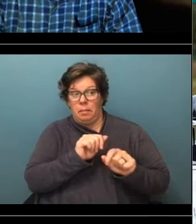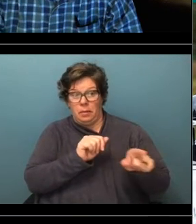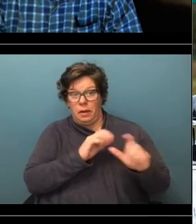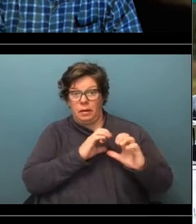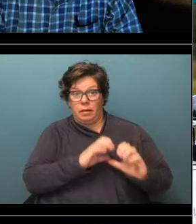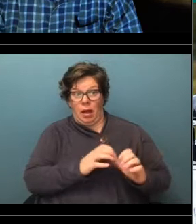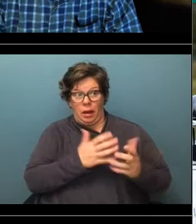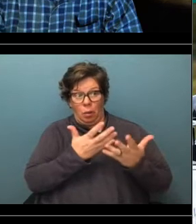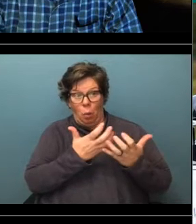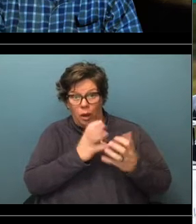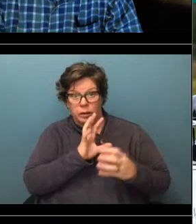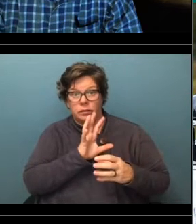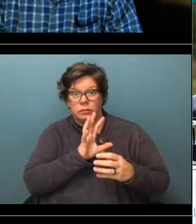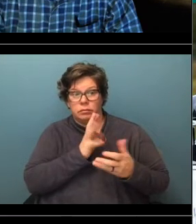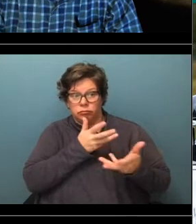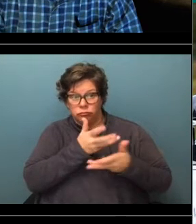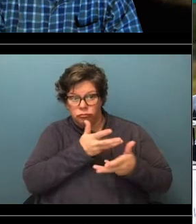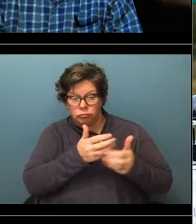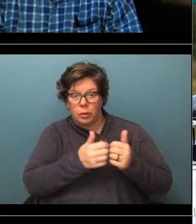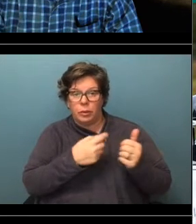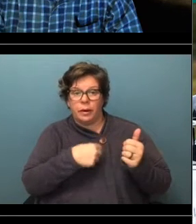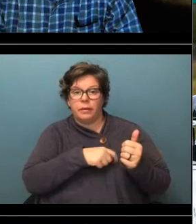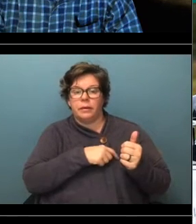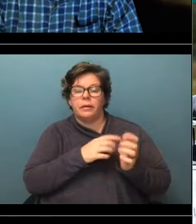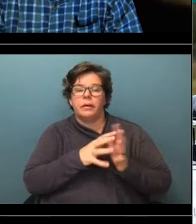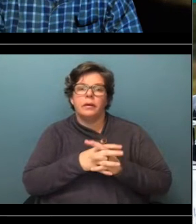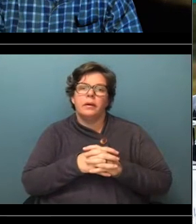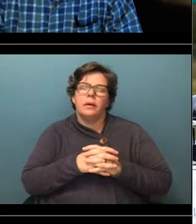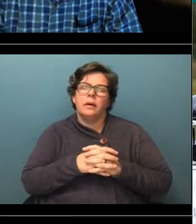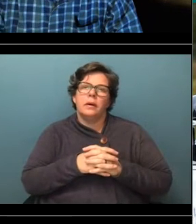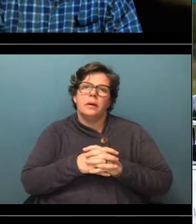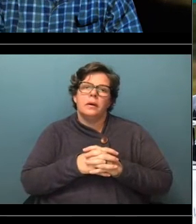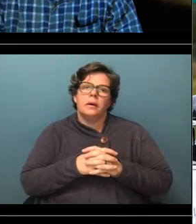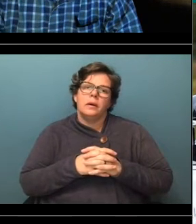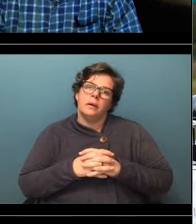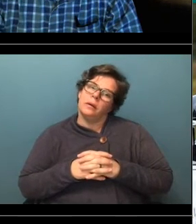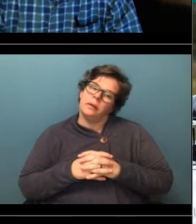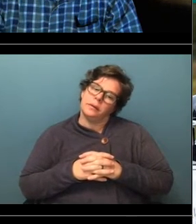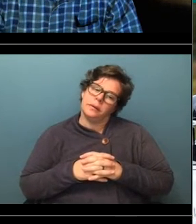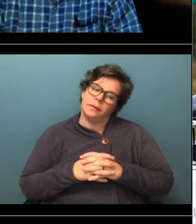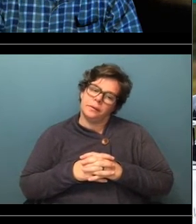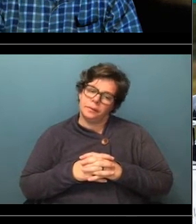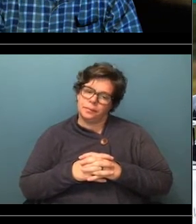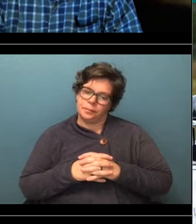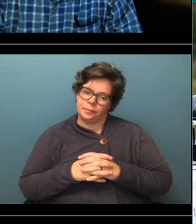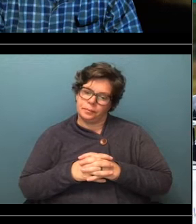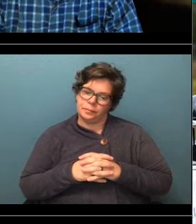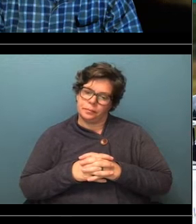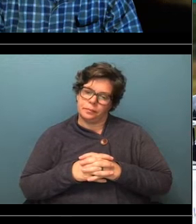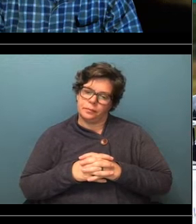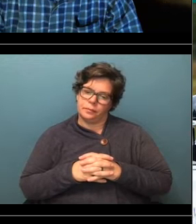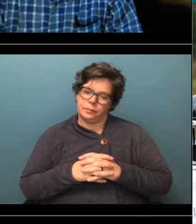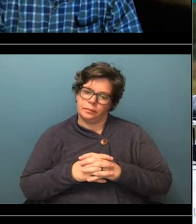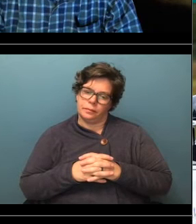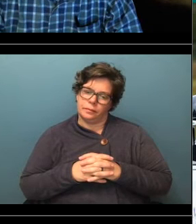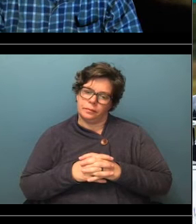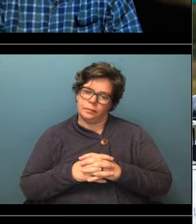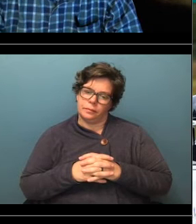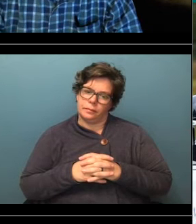client. And then, so how do we know when these calls get